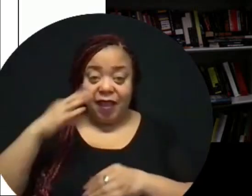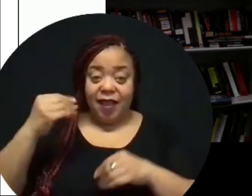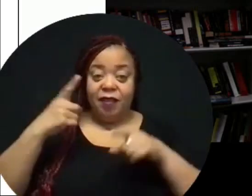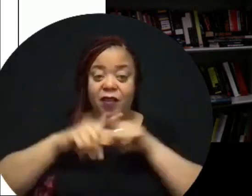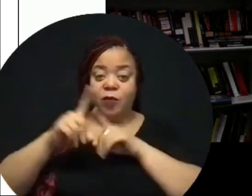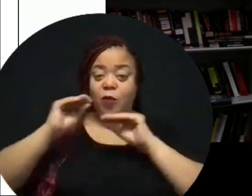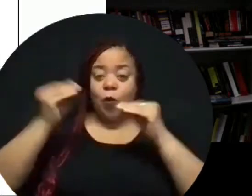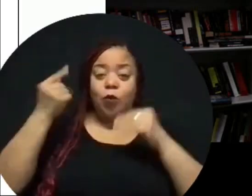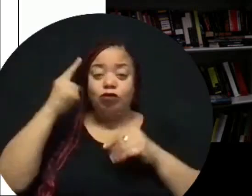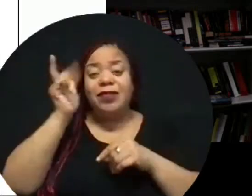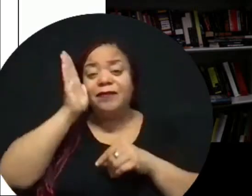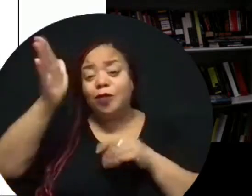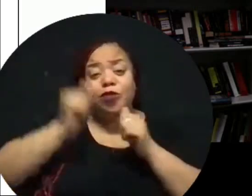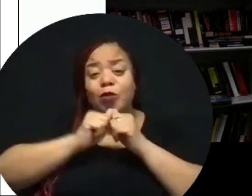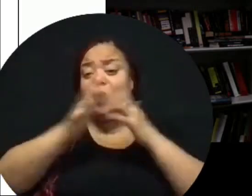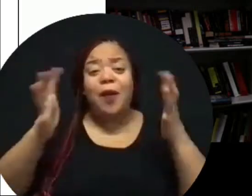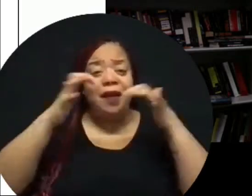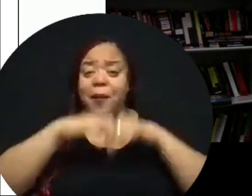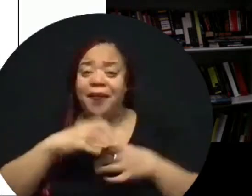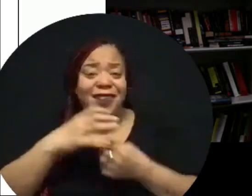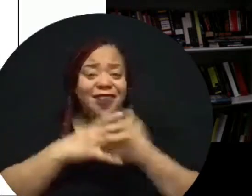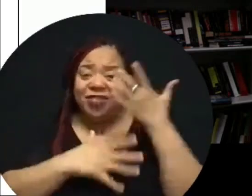no.